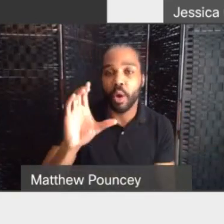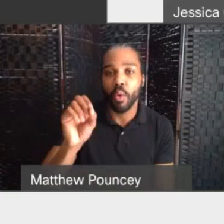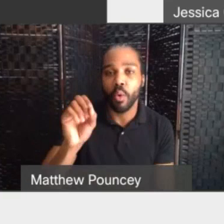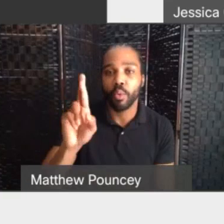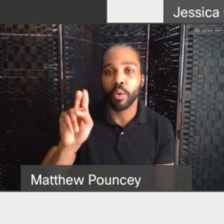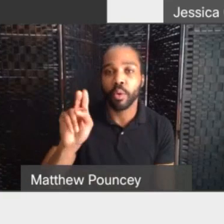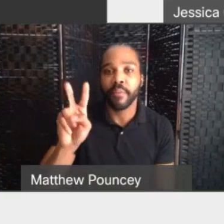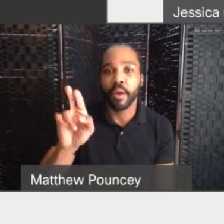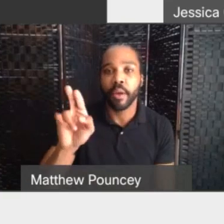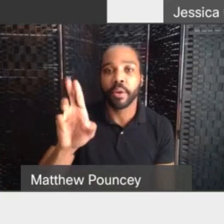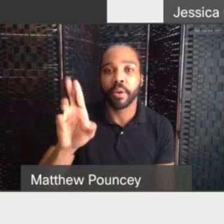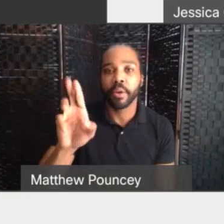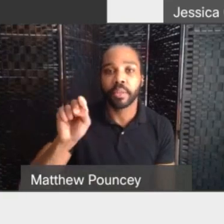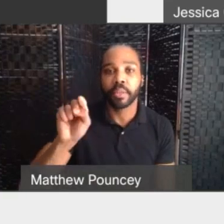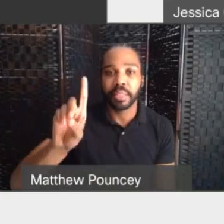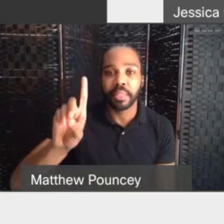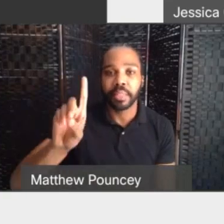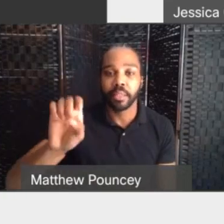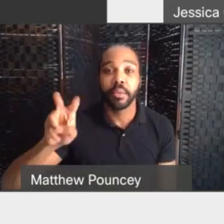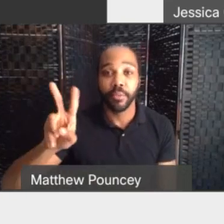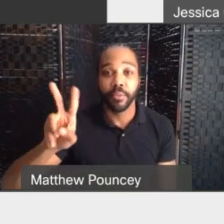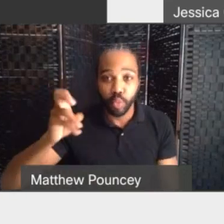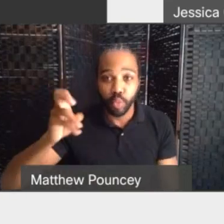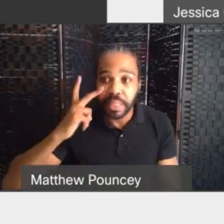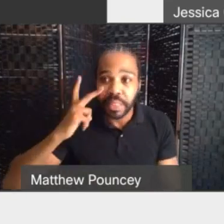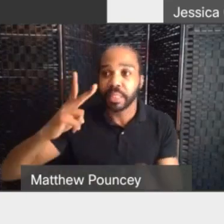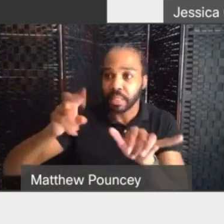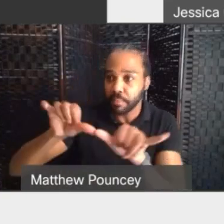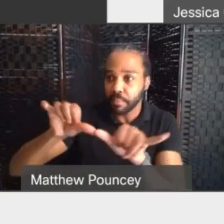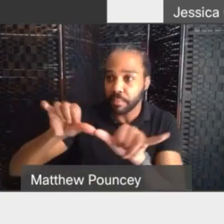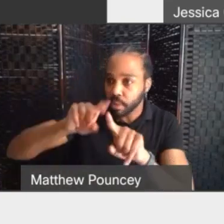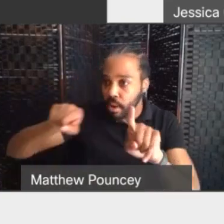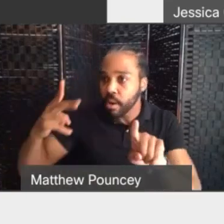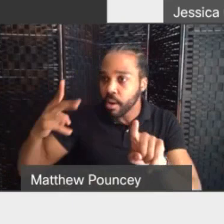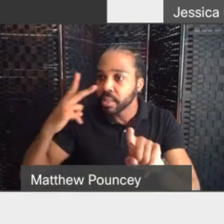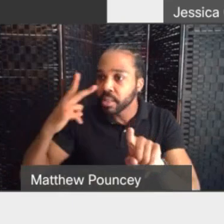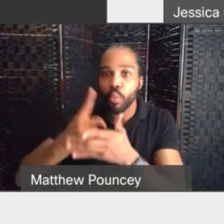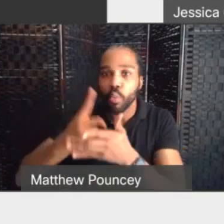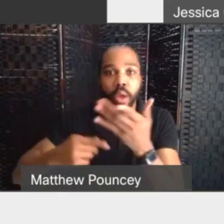coronavirus.dc.gov, and you can watch the metrics there in terms of what things people can be doing.